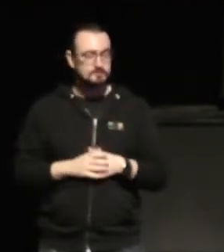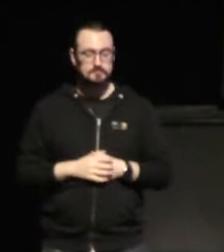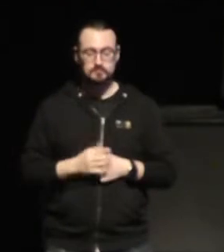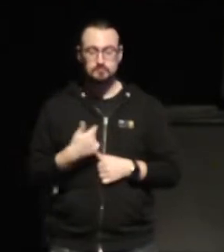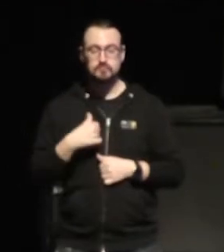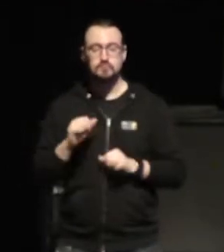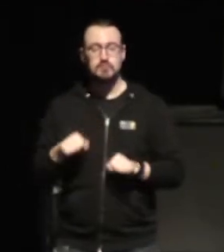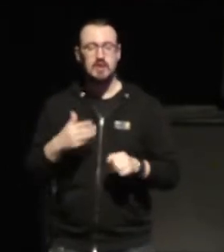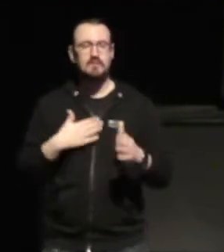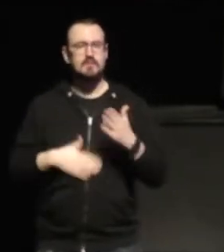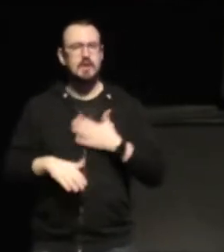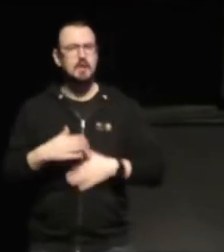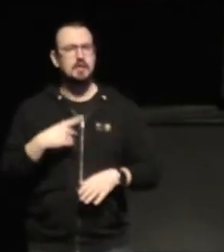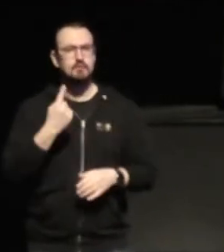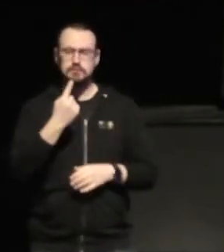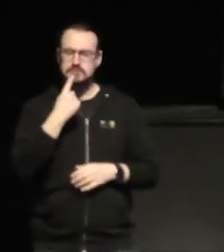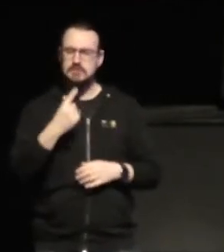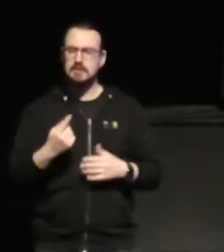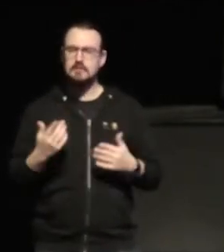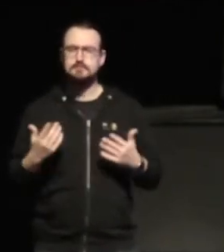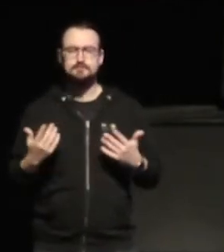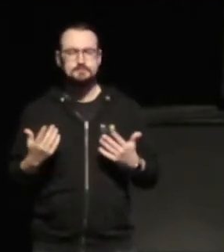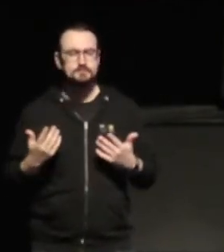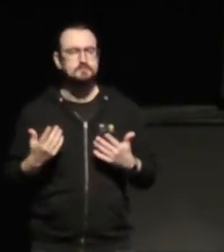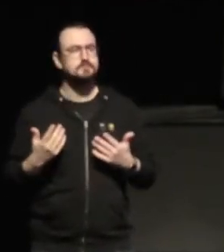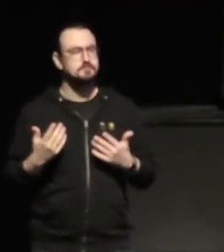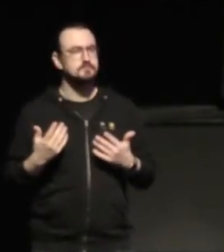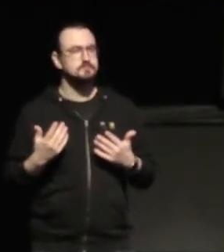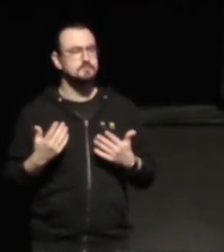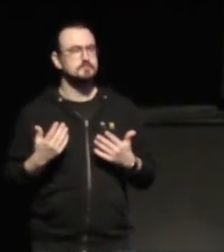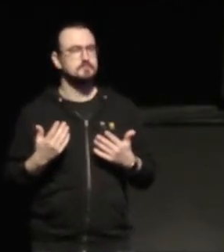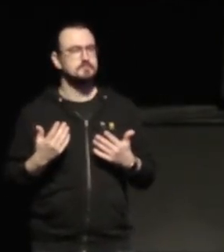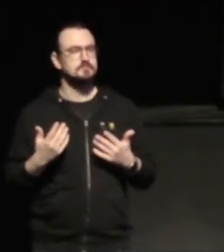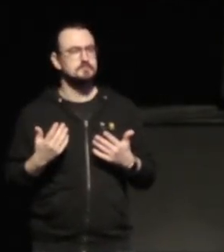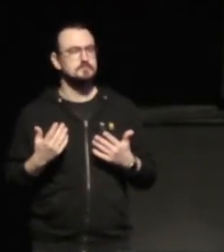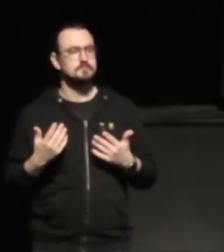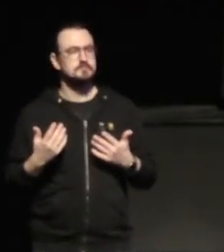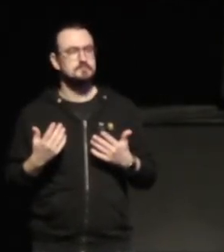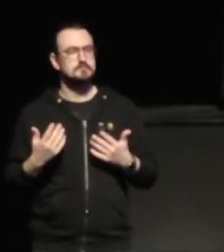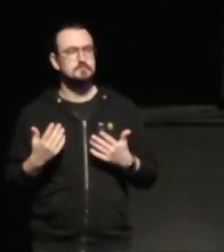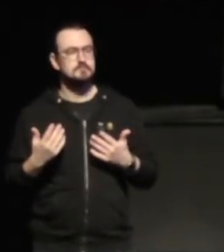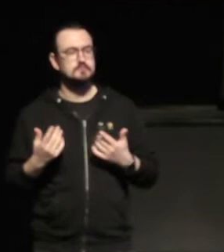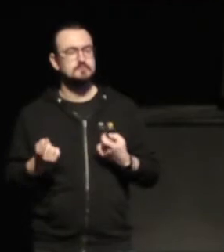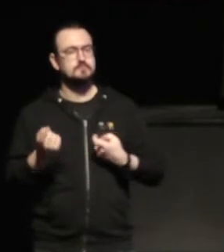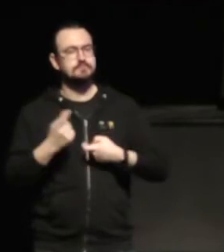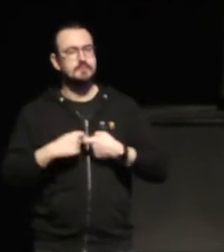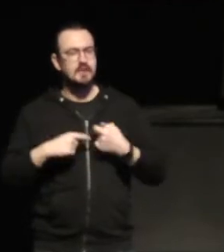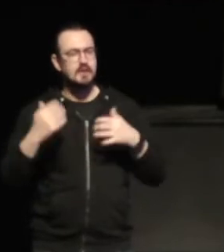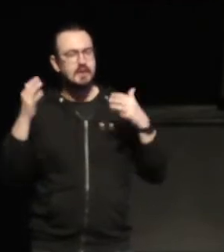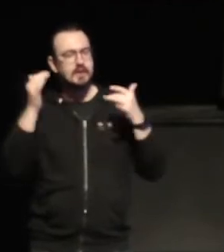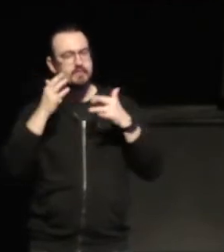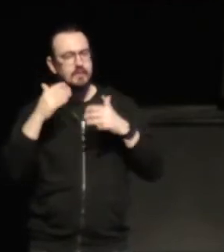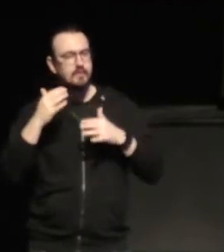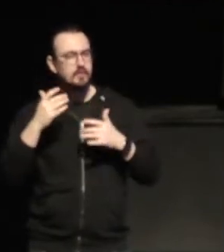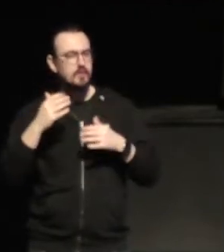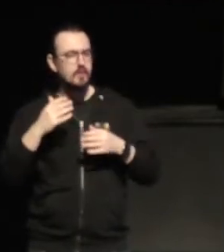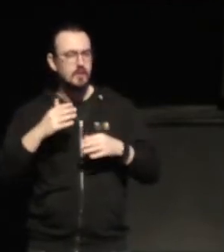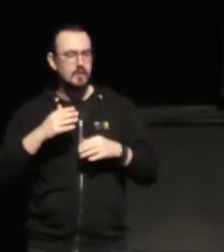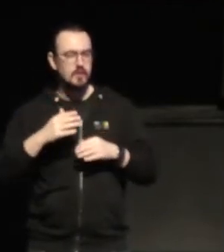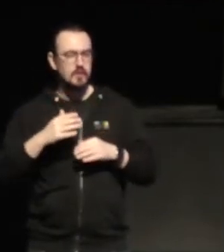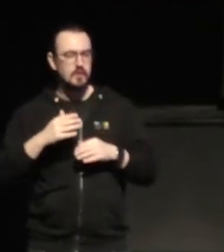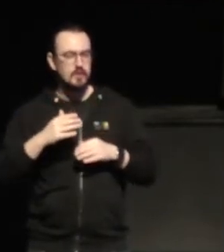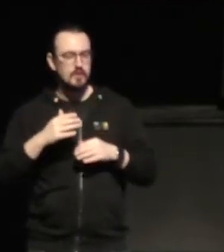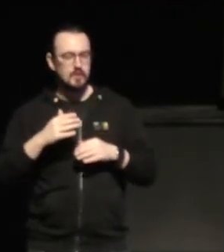I would like first to say that, well, about the reflection on